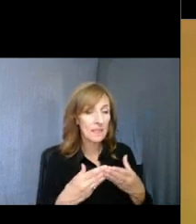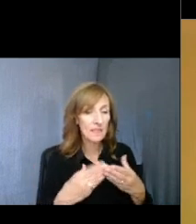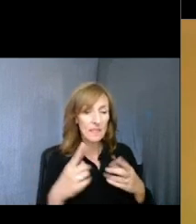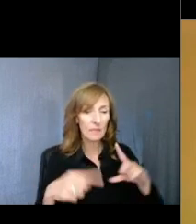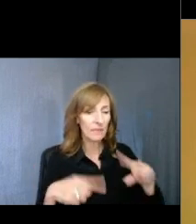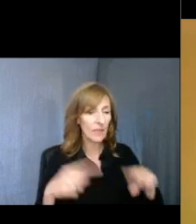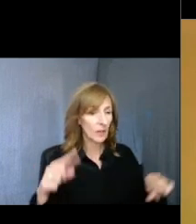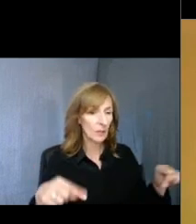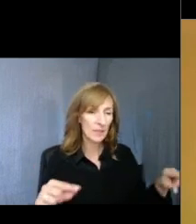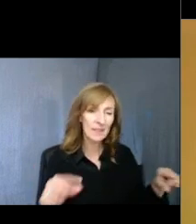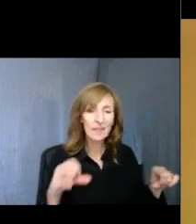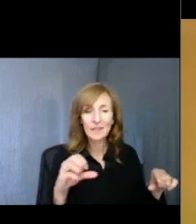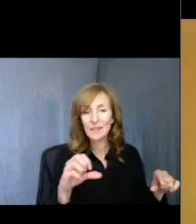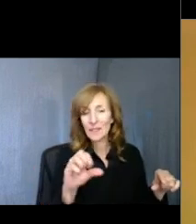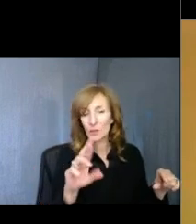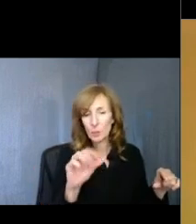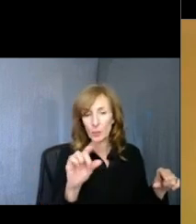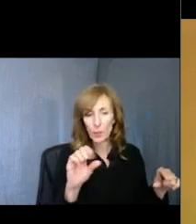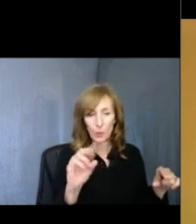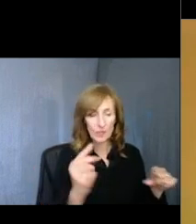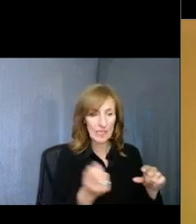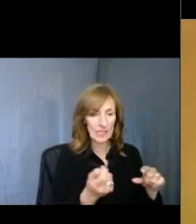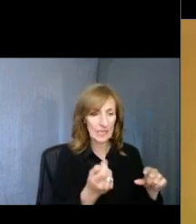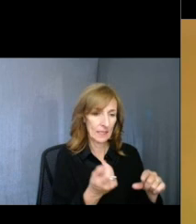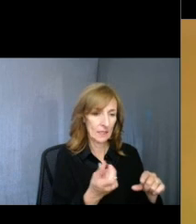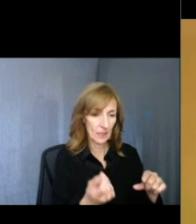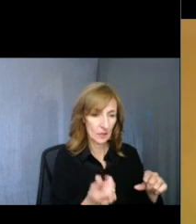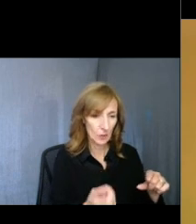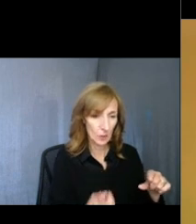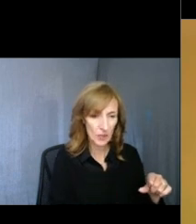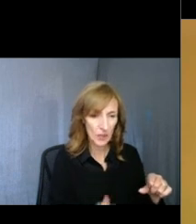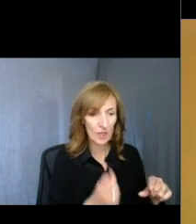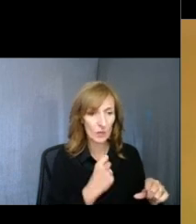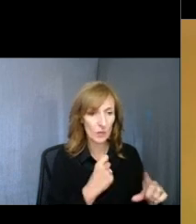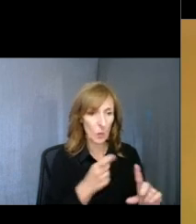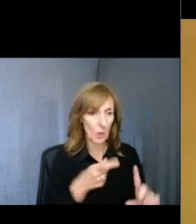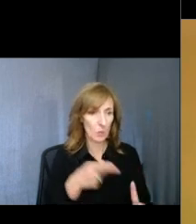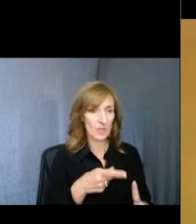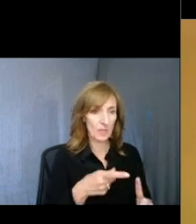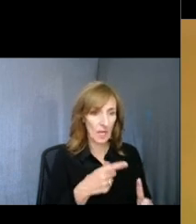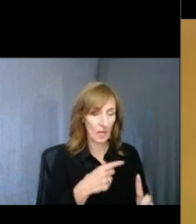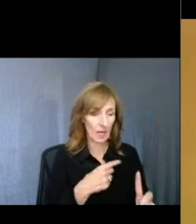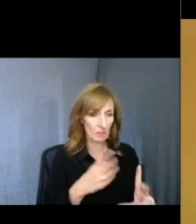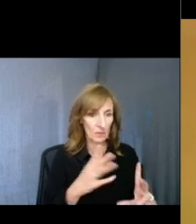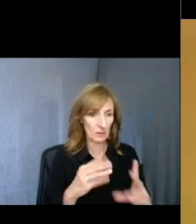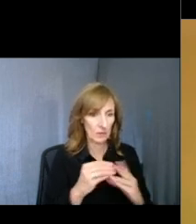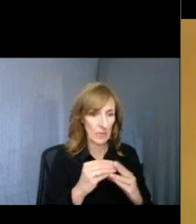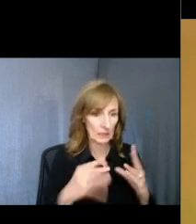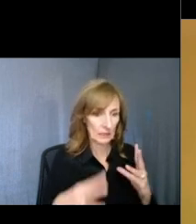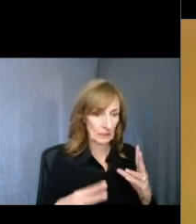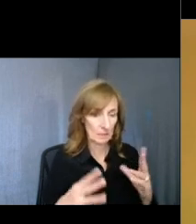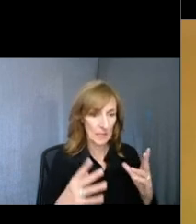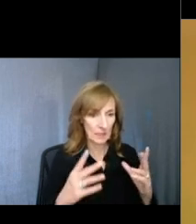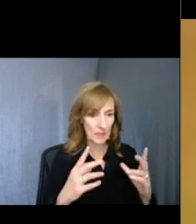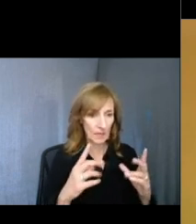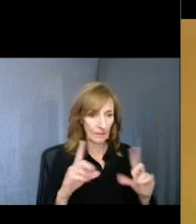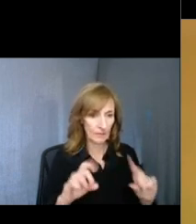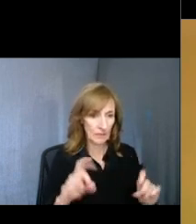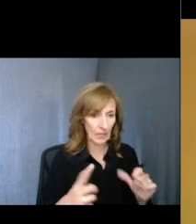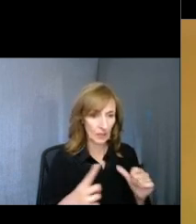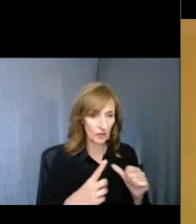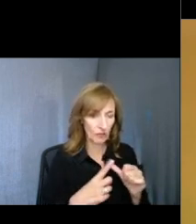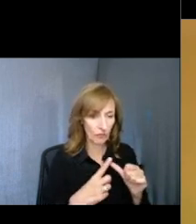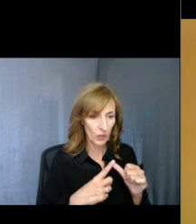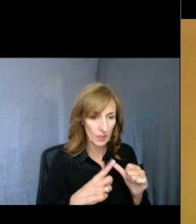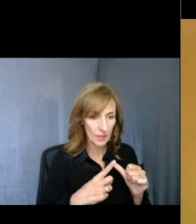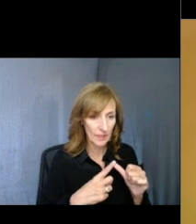in your protein excretion. So I would never necessarily jump to a UPC expensive test without being able